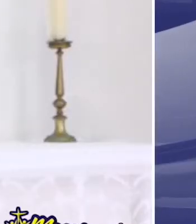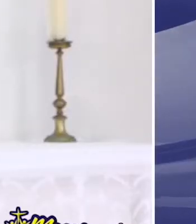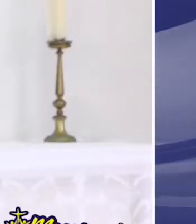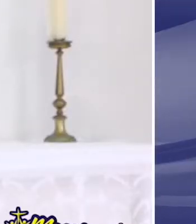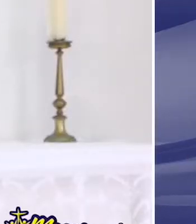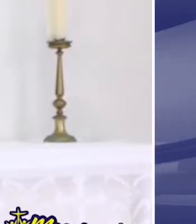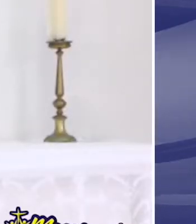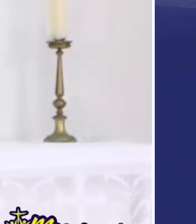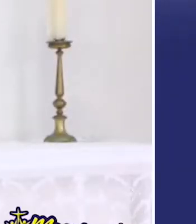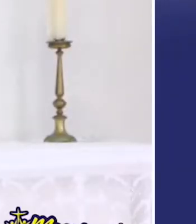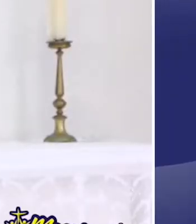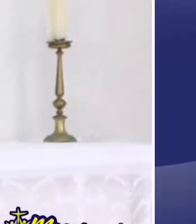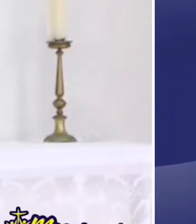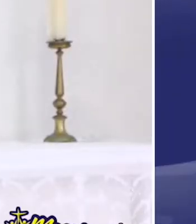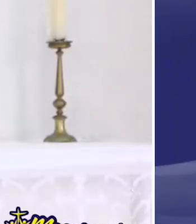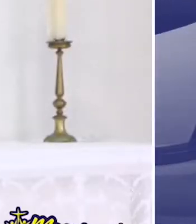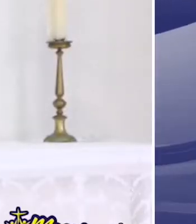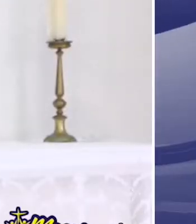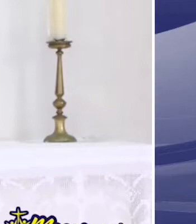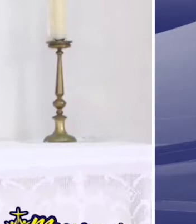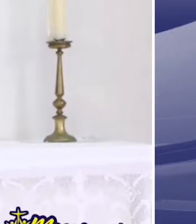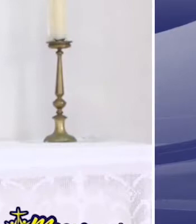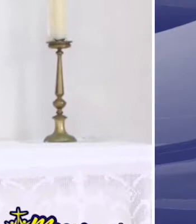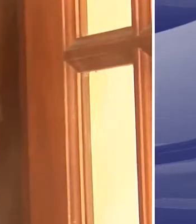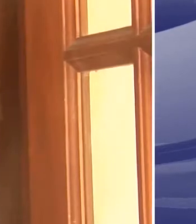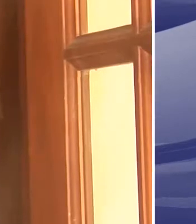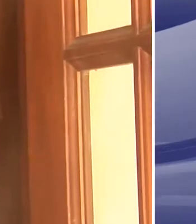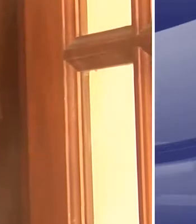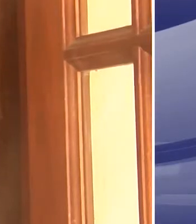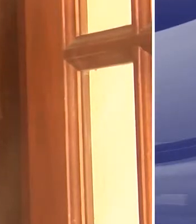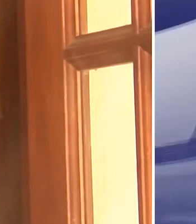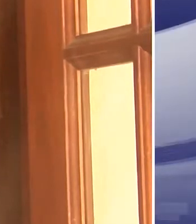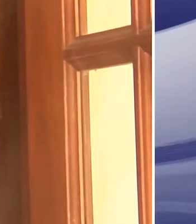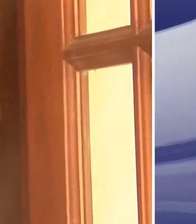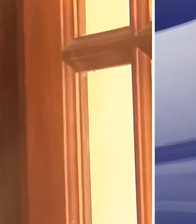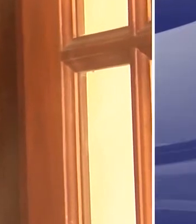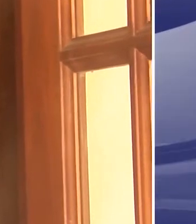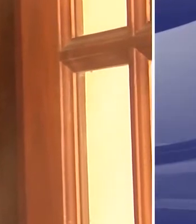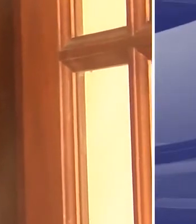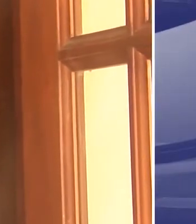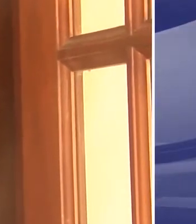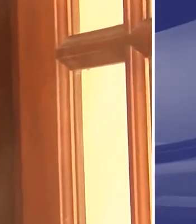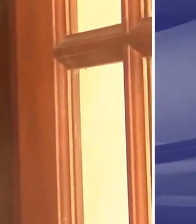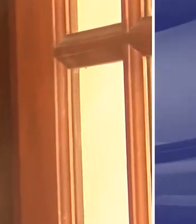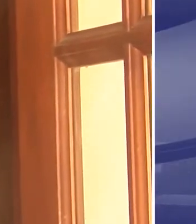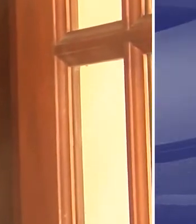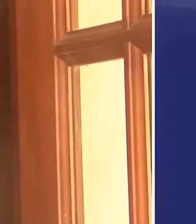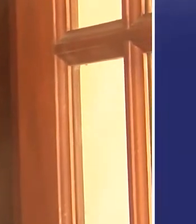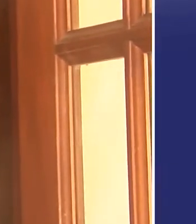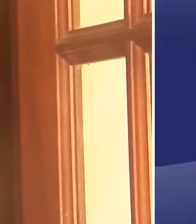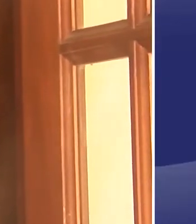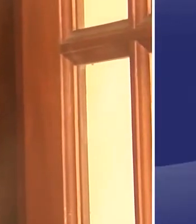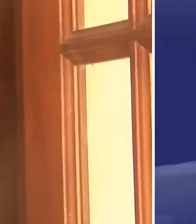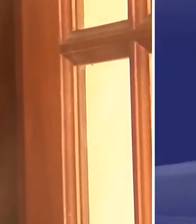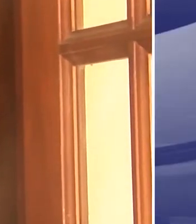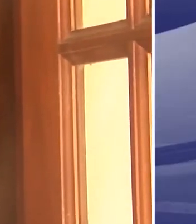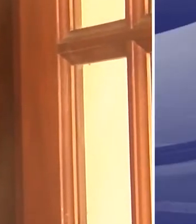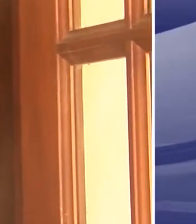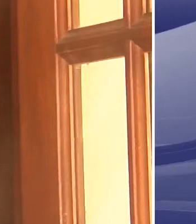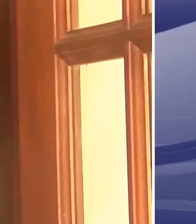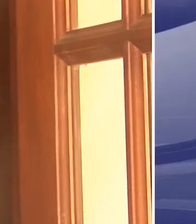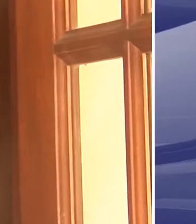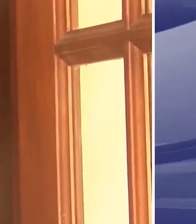The Anglican Church is challenging parents on this Mother's Day. The promoter of a major Mother's Day show is promising a